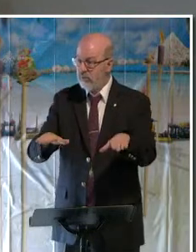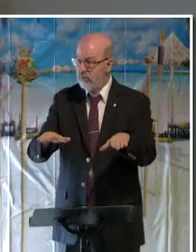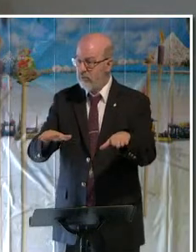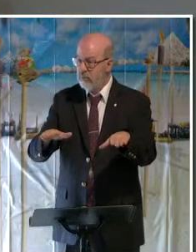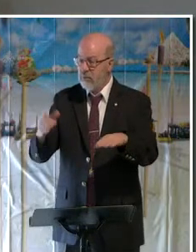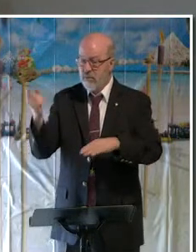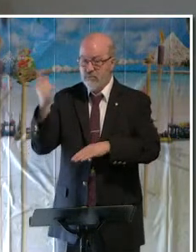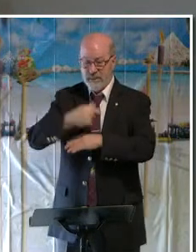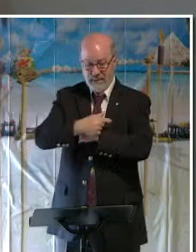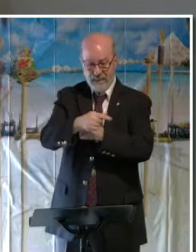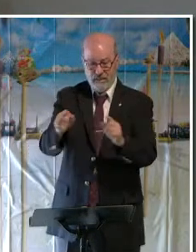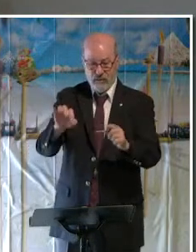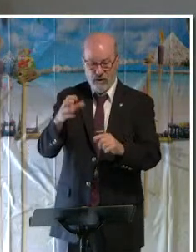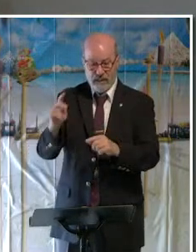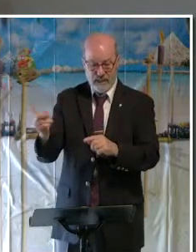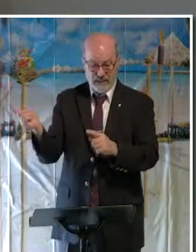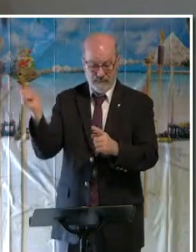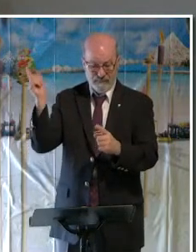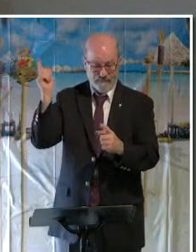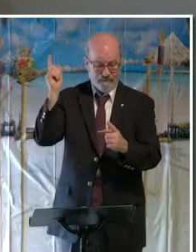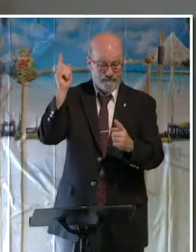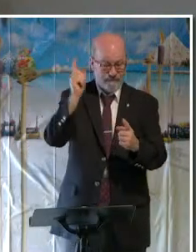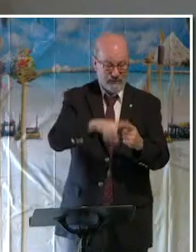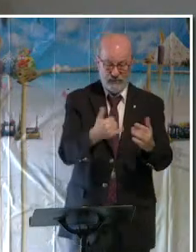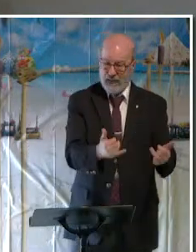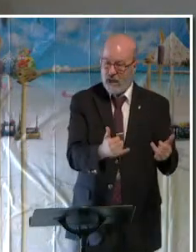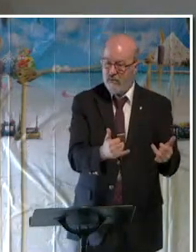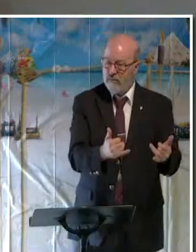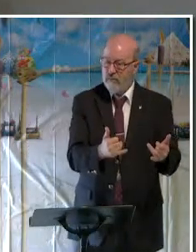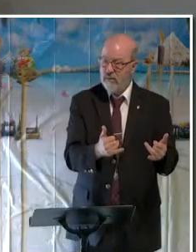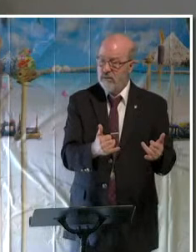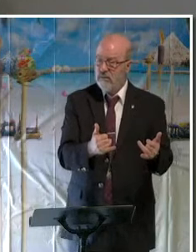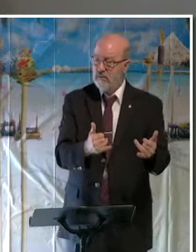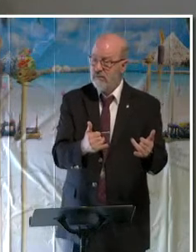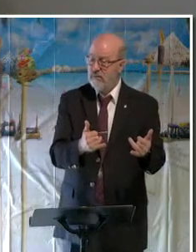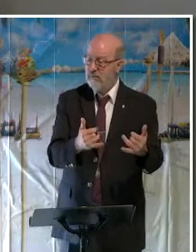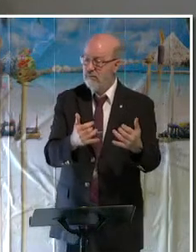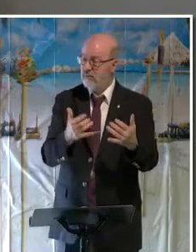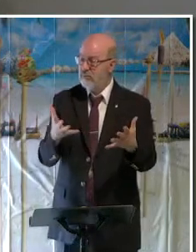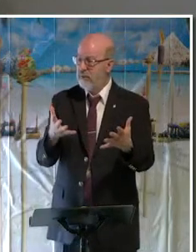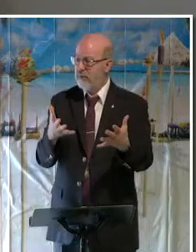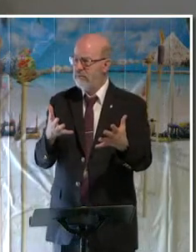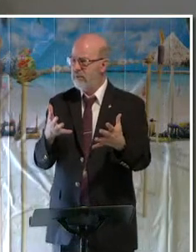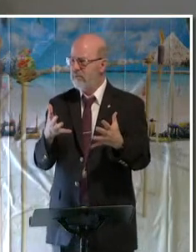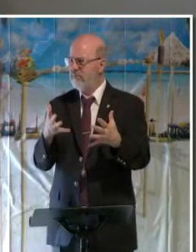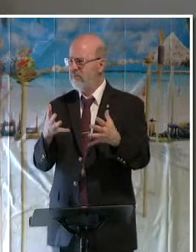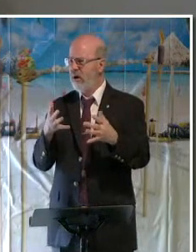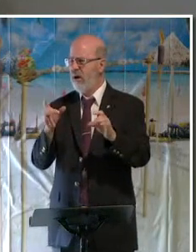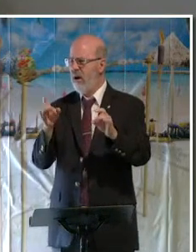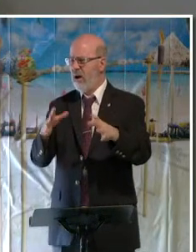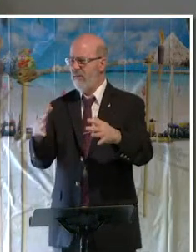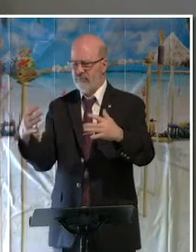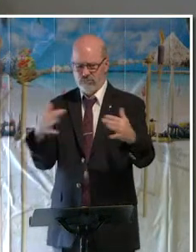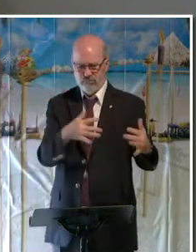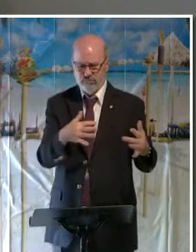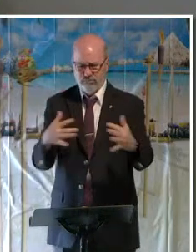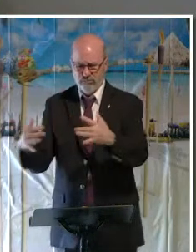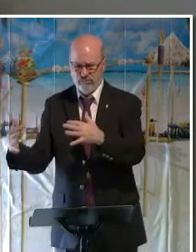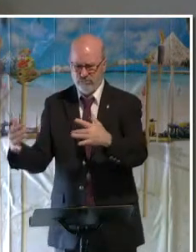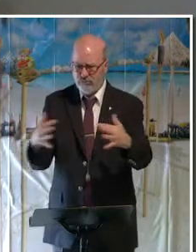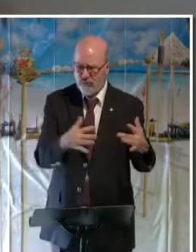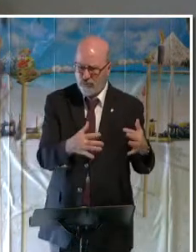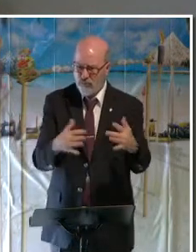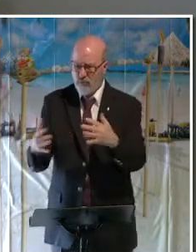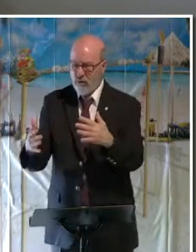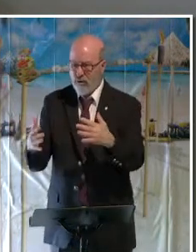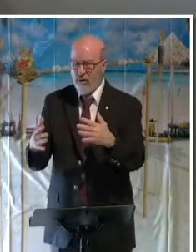the days of the Garden of Eden until now, there has been a vicious war waged